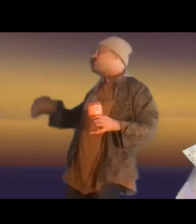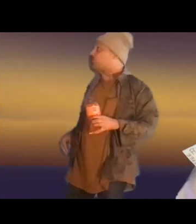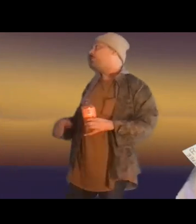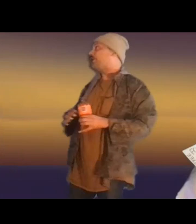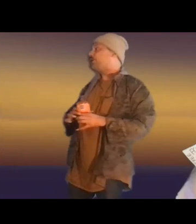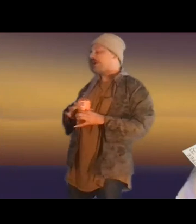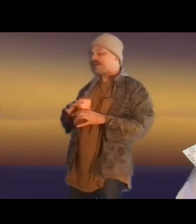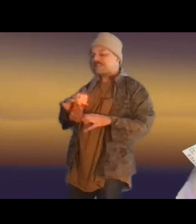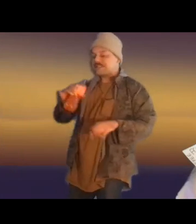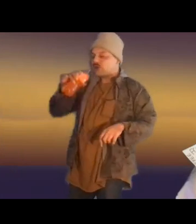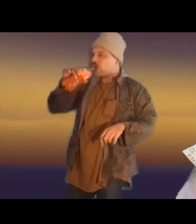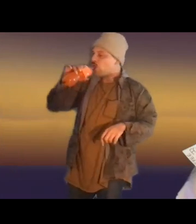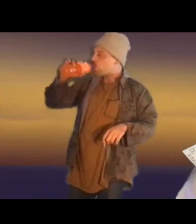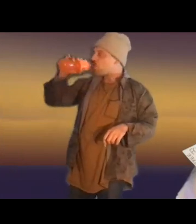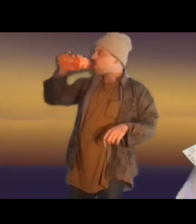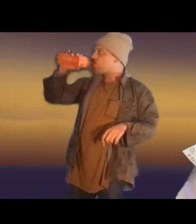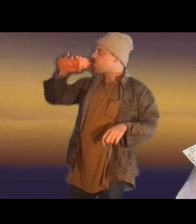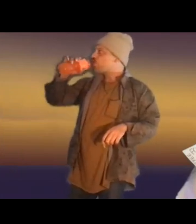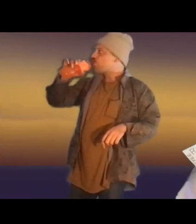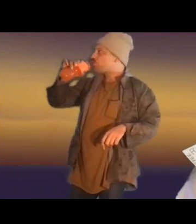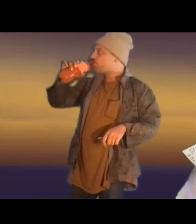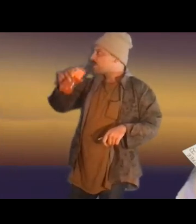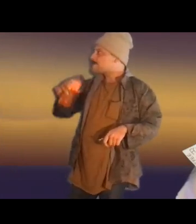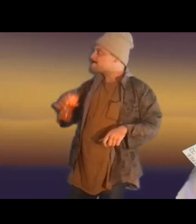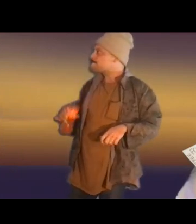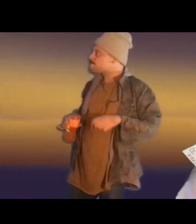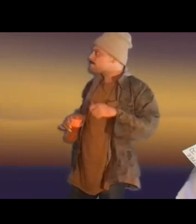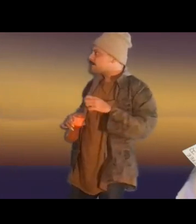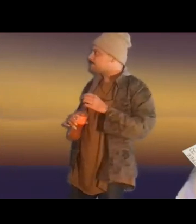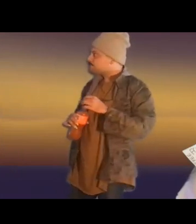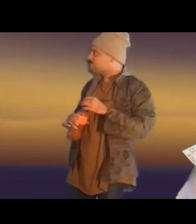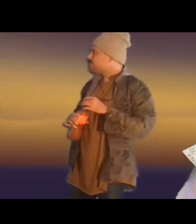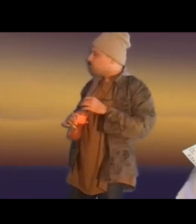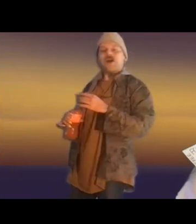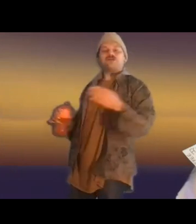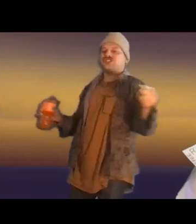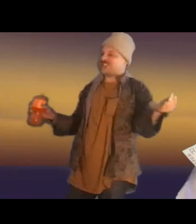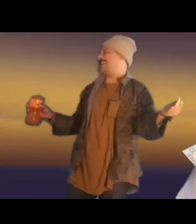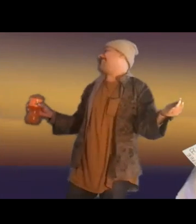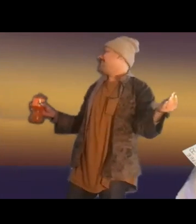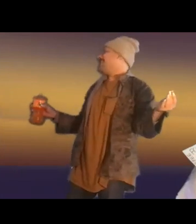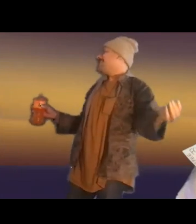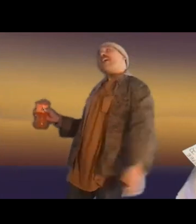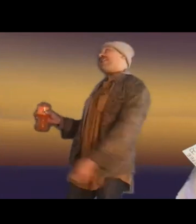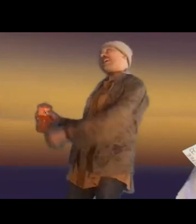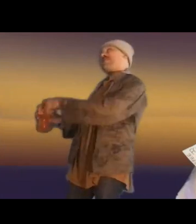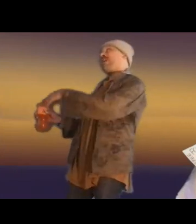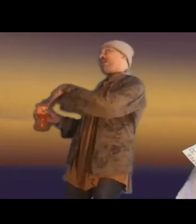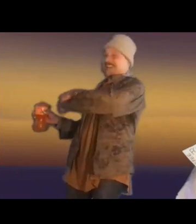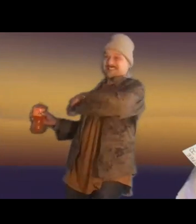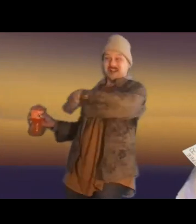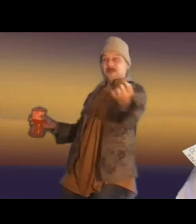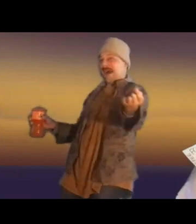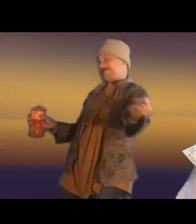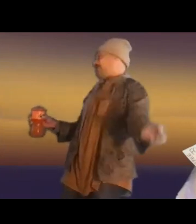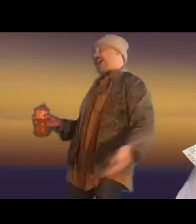else's stupid orders. You shut the fuck up. They were just offering you a hot dog, for Christ's sake. Well, shit. Now they can all